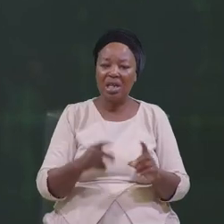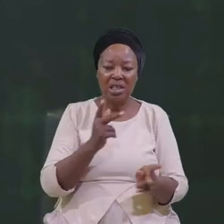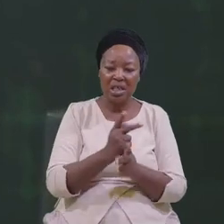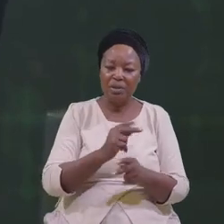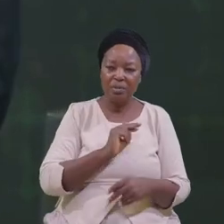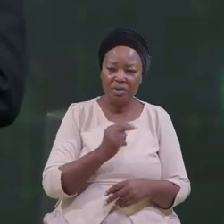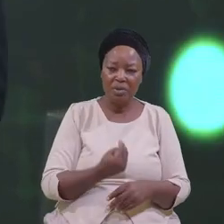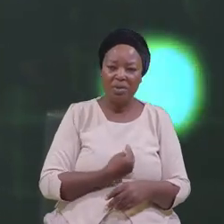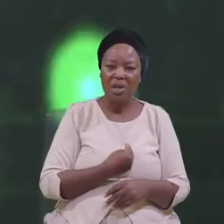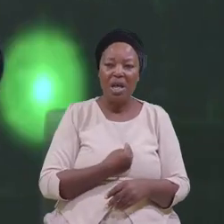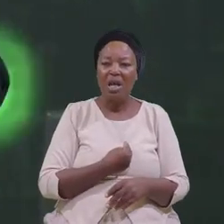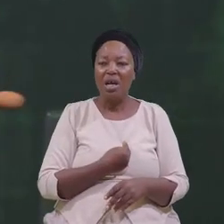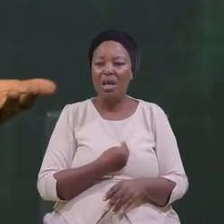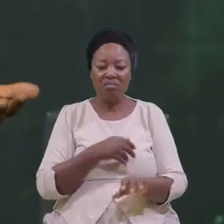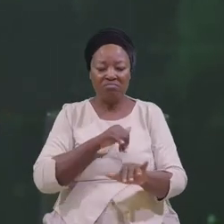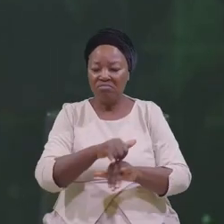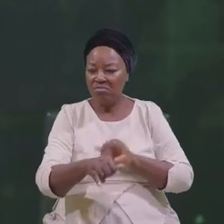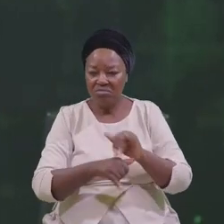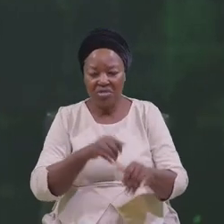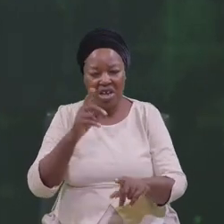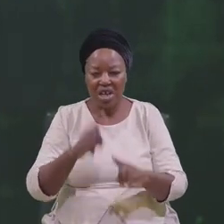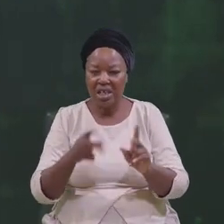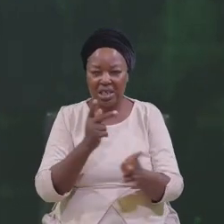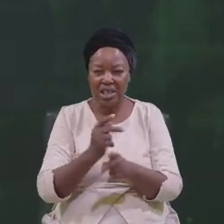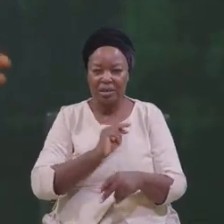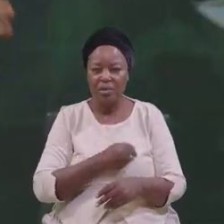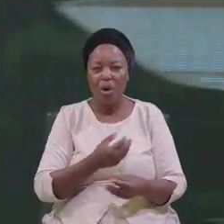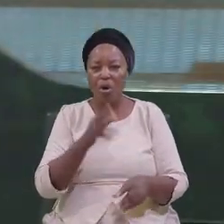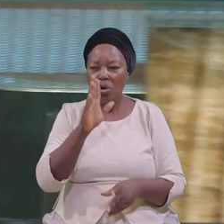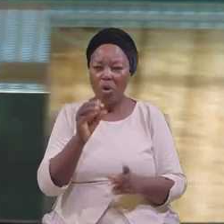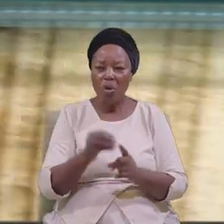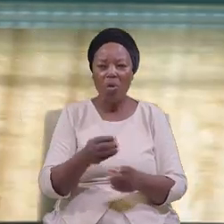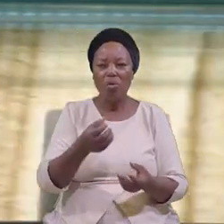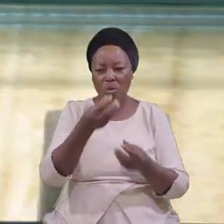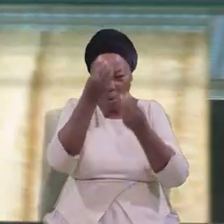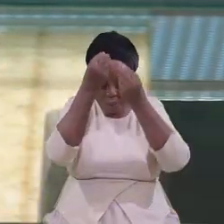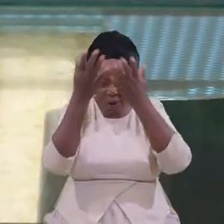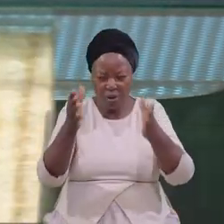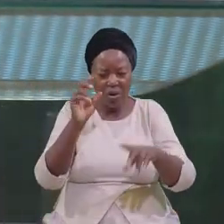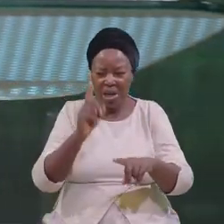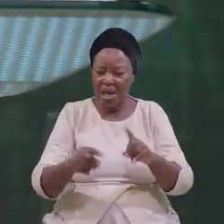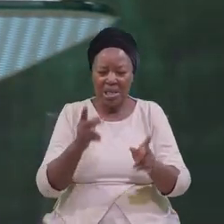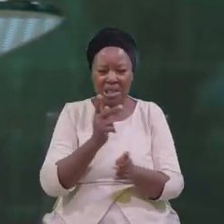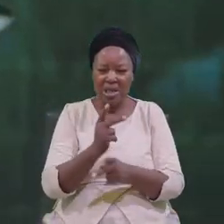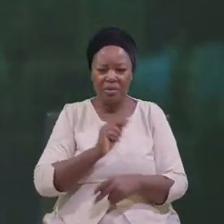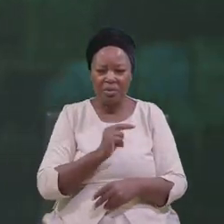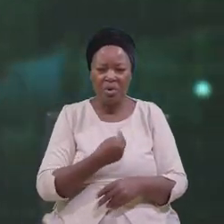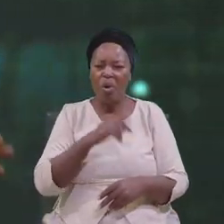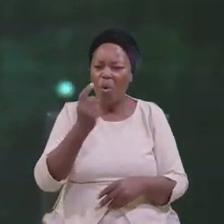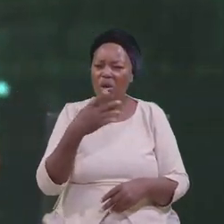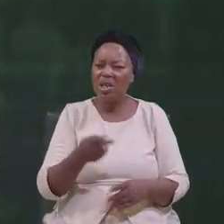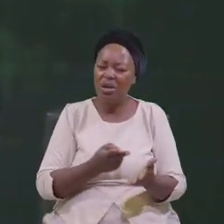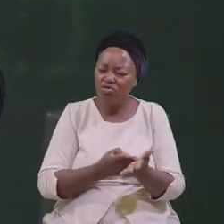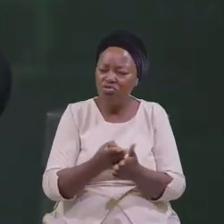Self-deception cannot keep us. Opinions cannot keep us. Only the truth of Scripture. Because that